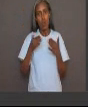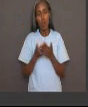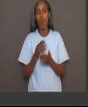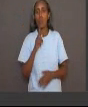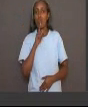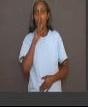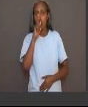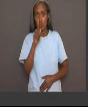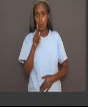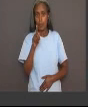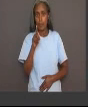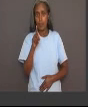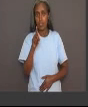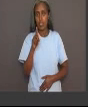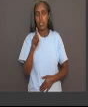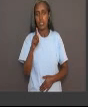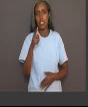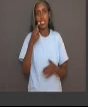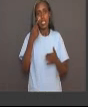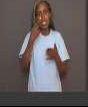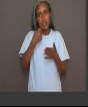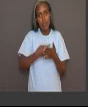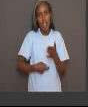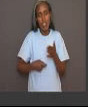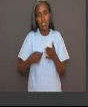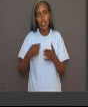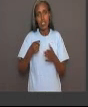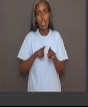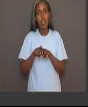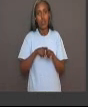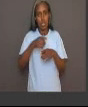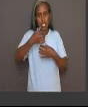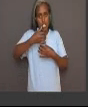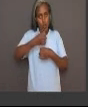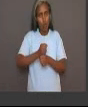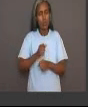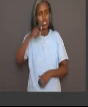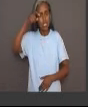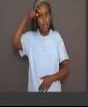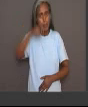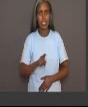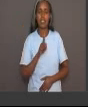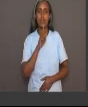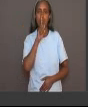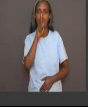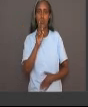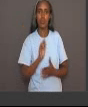true, then a valid argument's conclusion must be true.